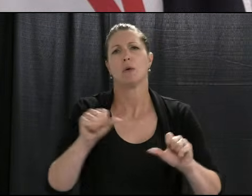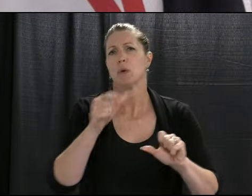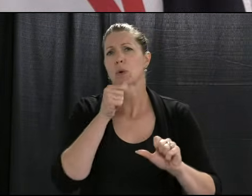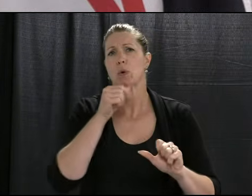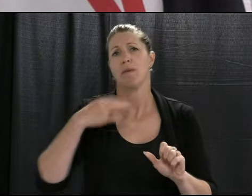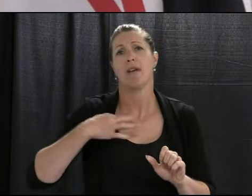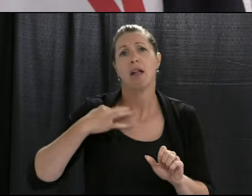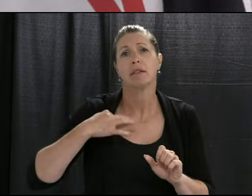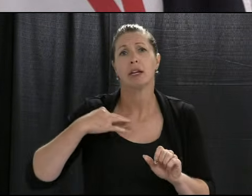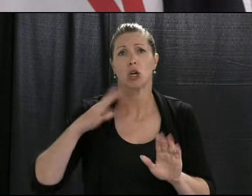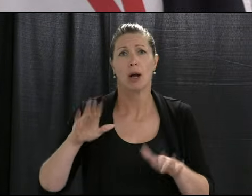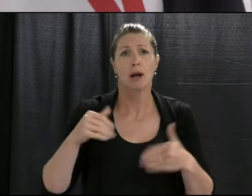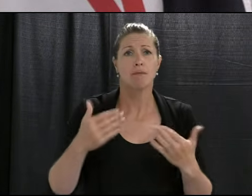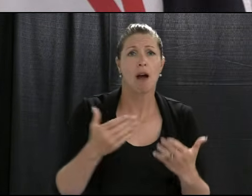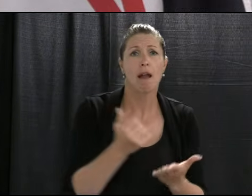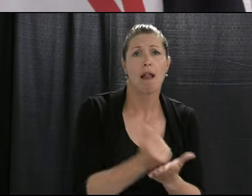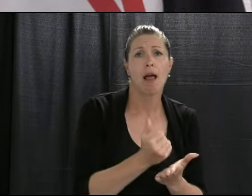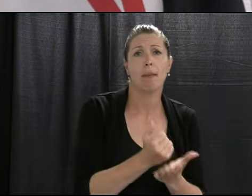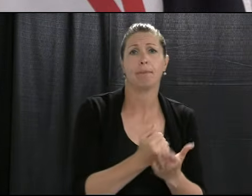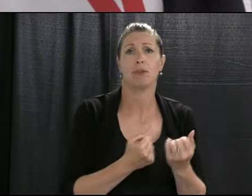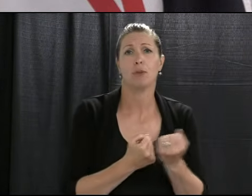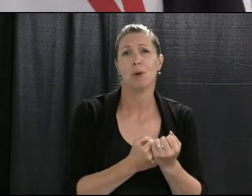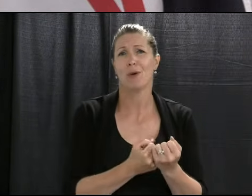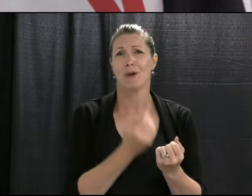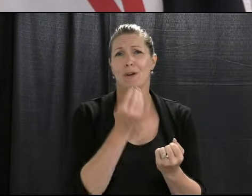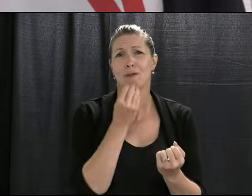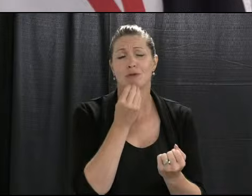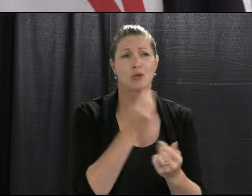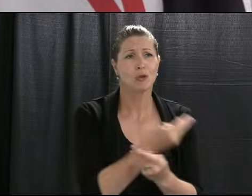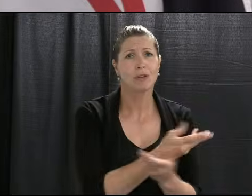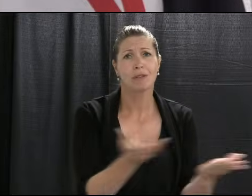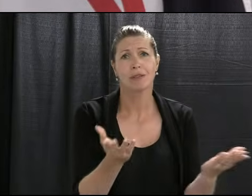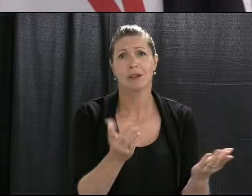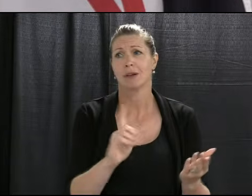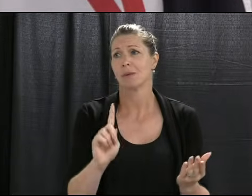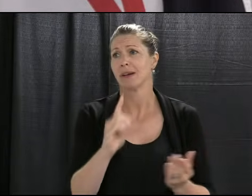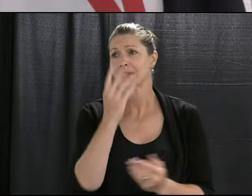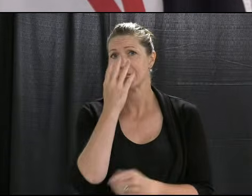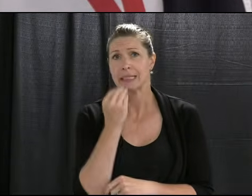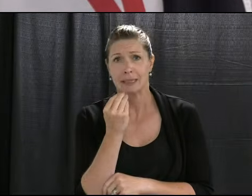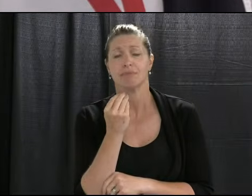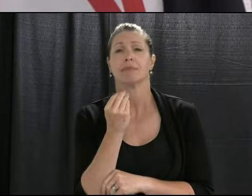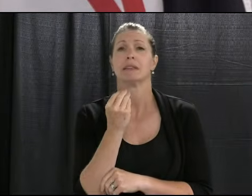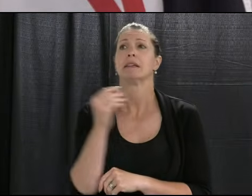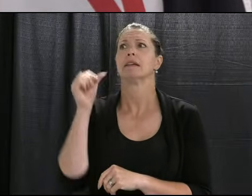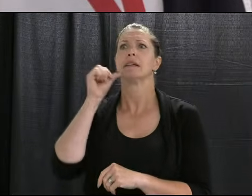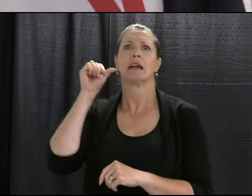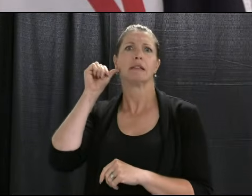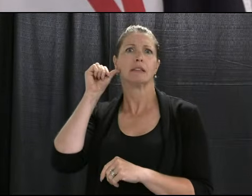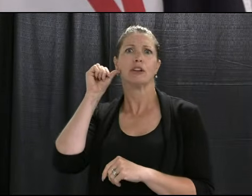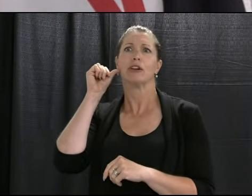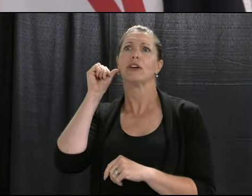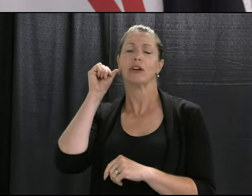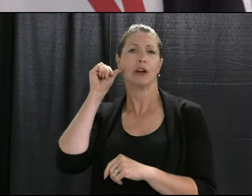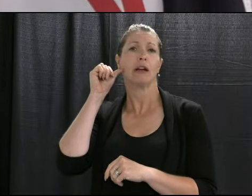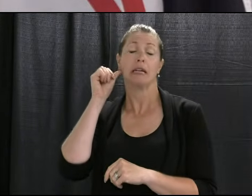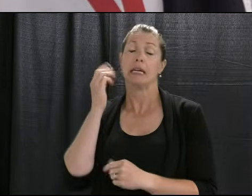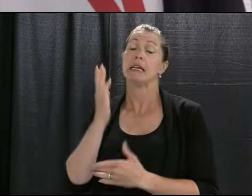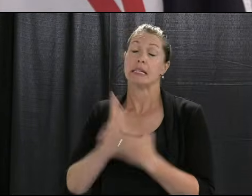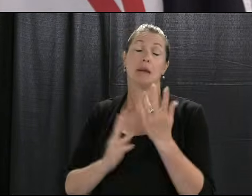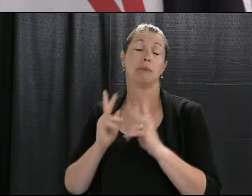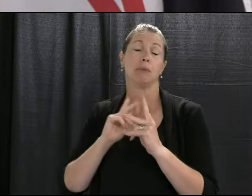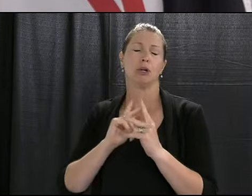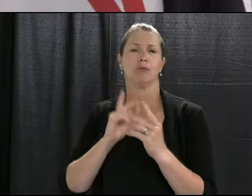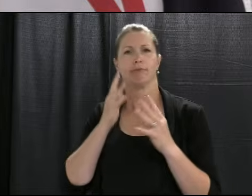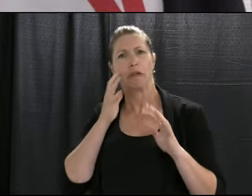and provide help, support, food, places to sleep, and as I said yesterday, shoulders to cry on in some situations. And I want to